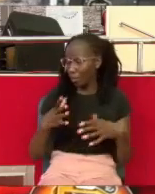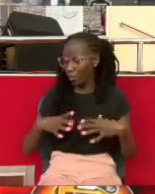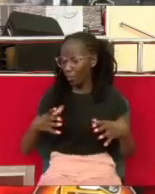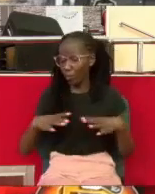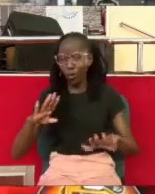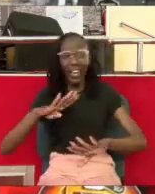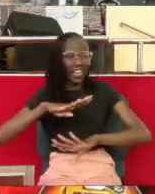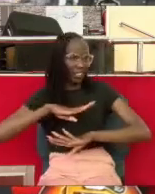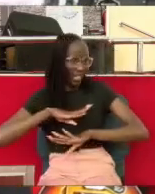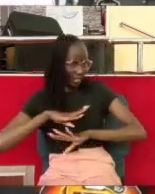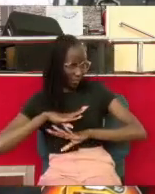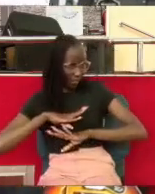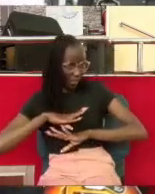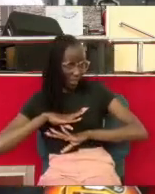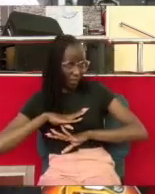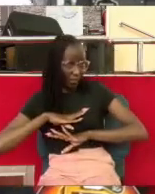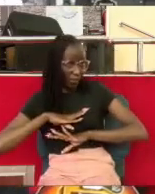satisfied